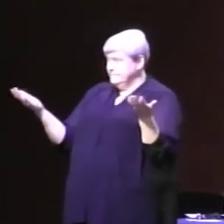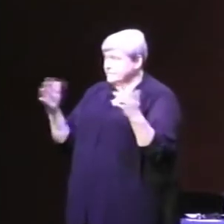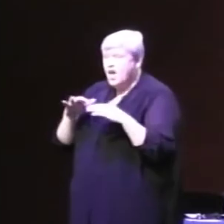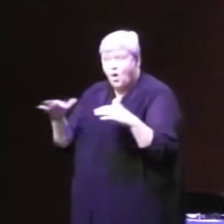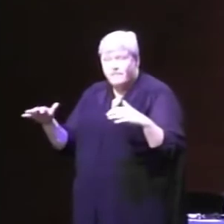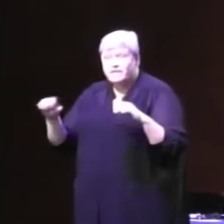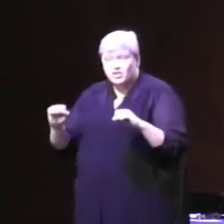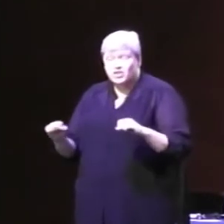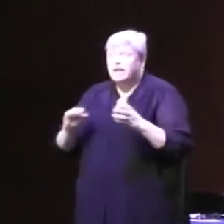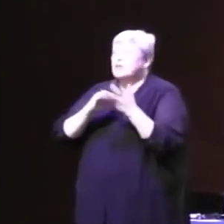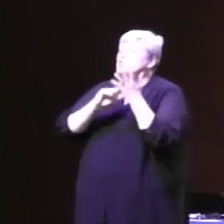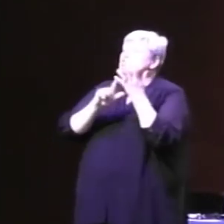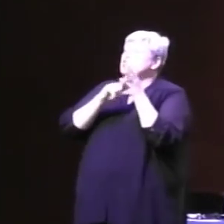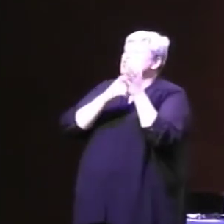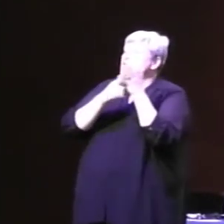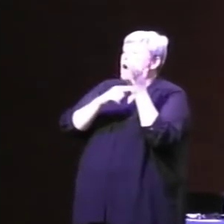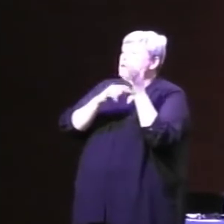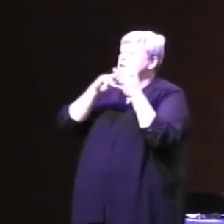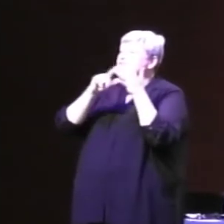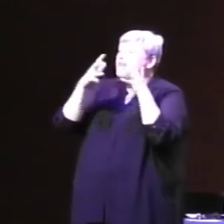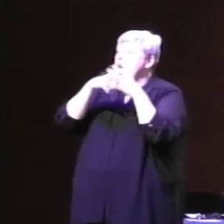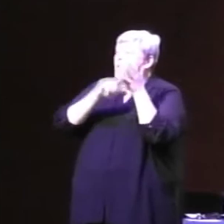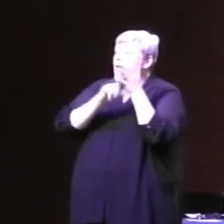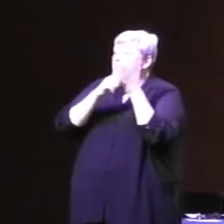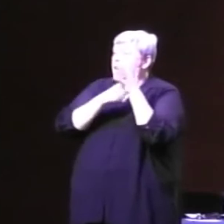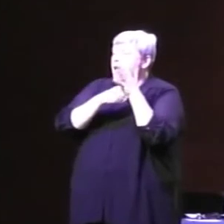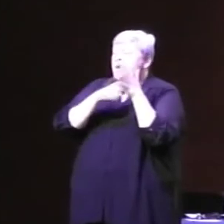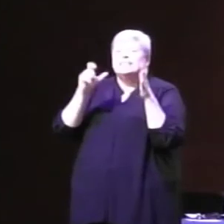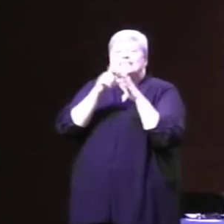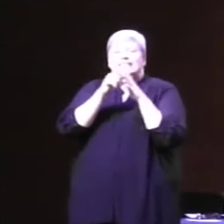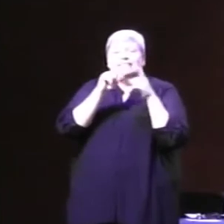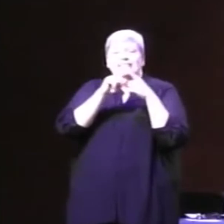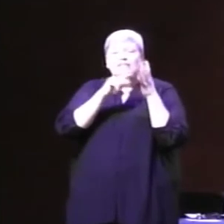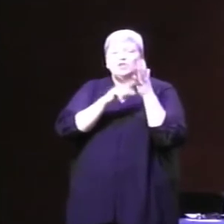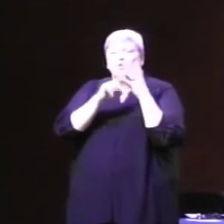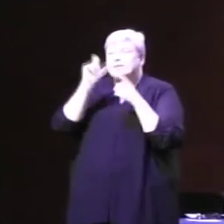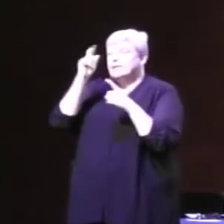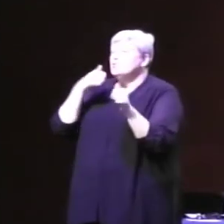Conference Chair Stuart Fairweather, Dundee Trade Union Council, supporting Composite J.